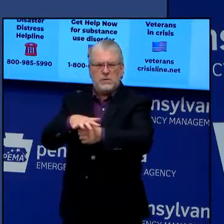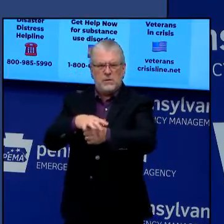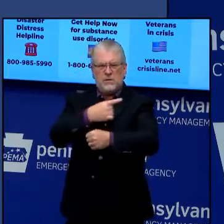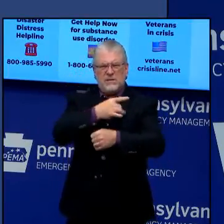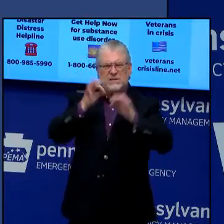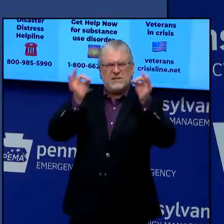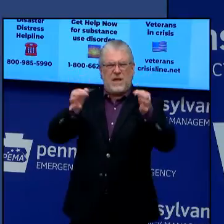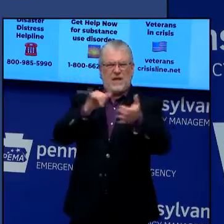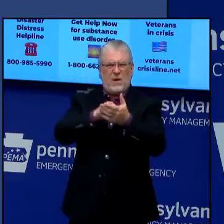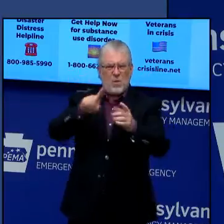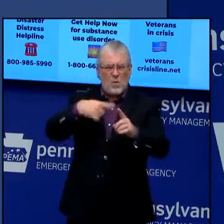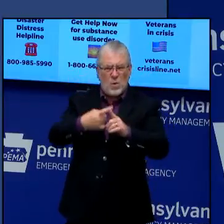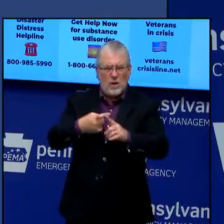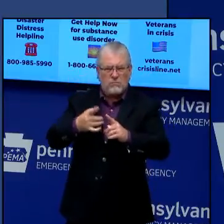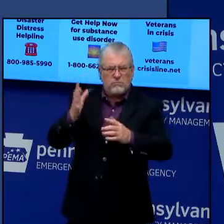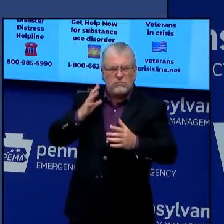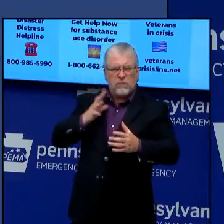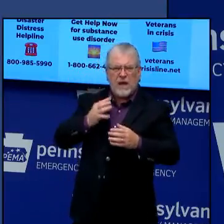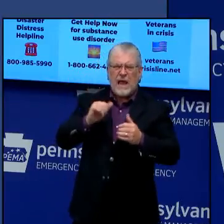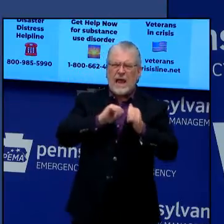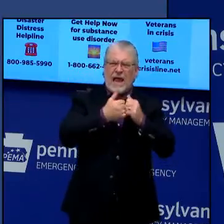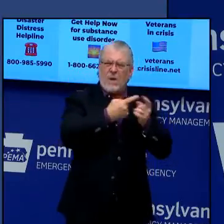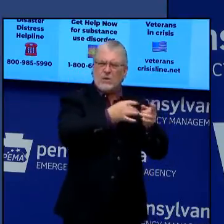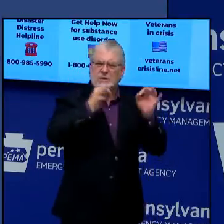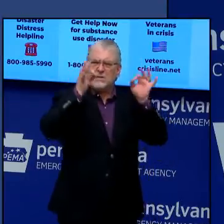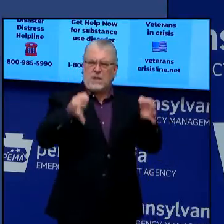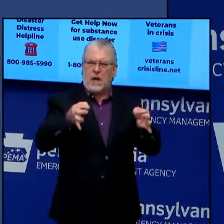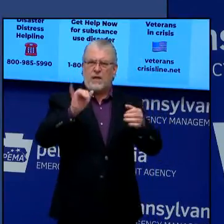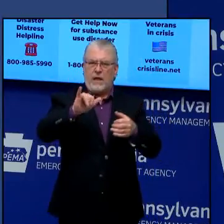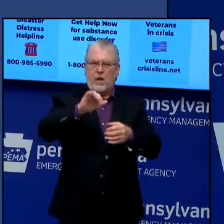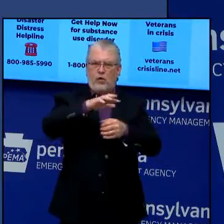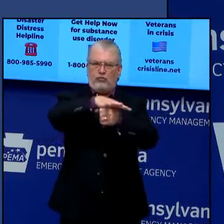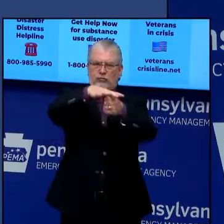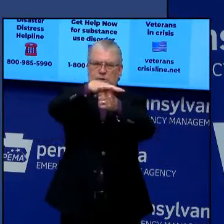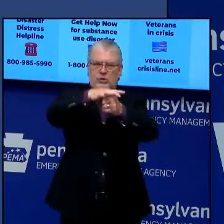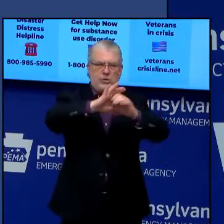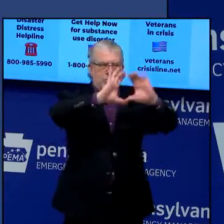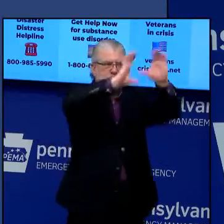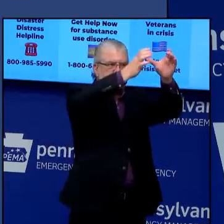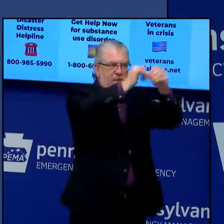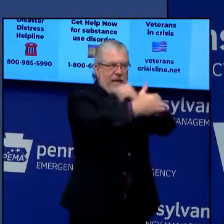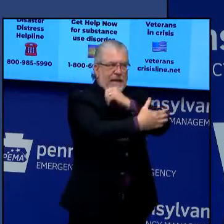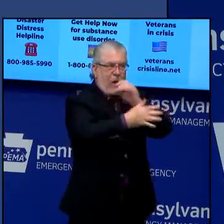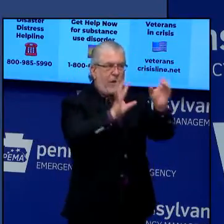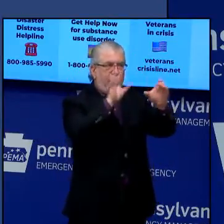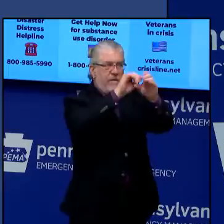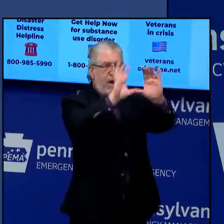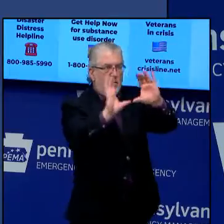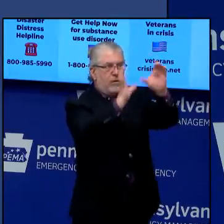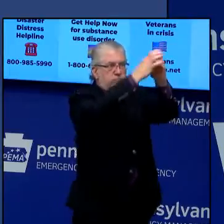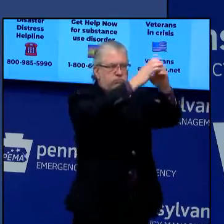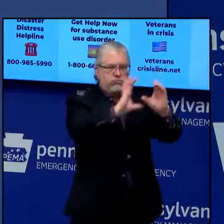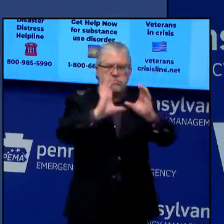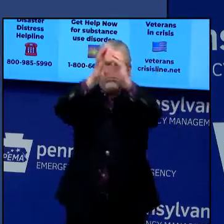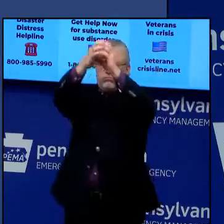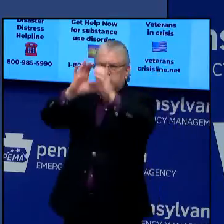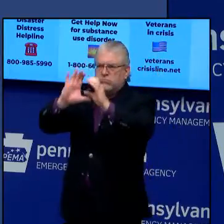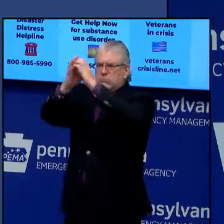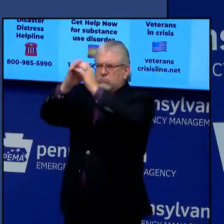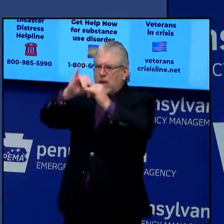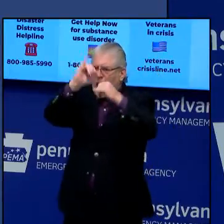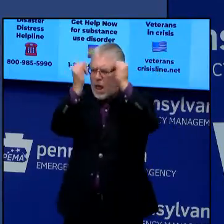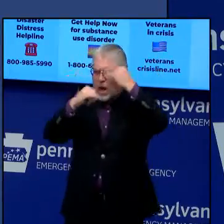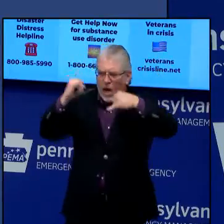what criteria did it use to determine which counties would be part of which region? So we've actually researched this. It was back